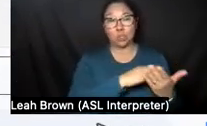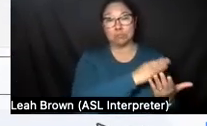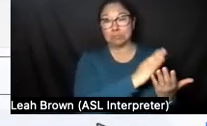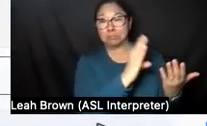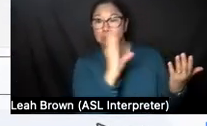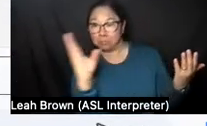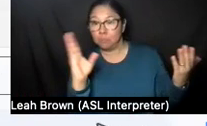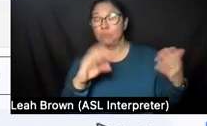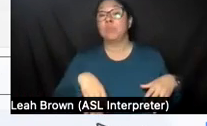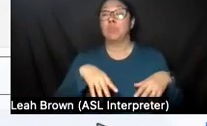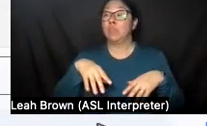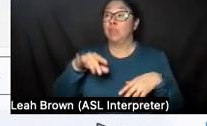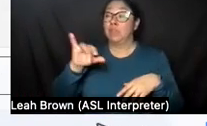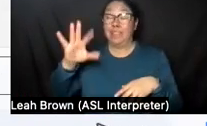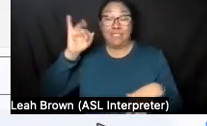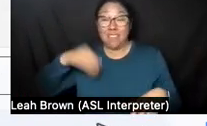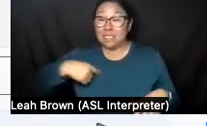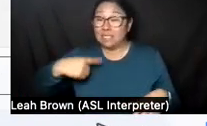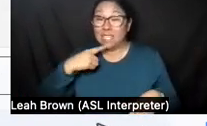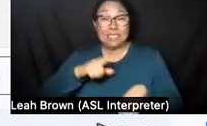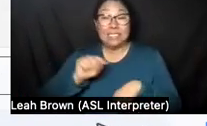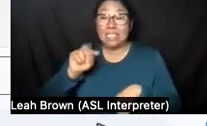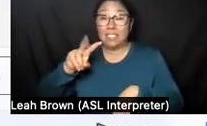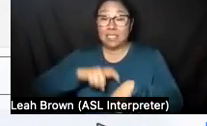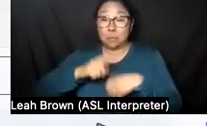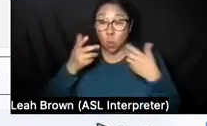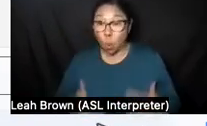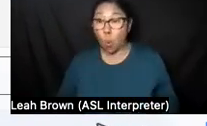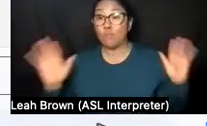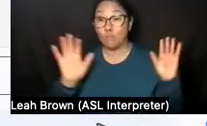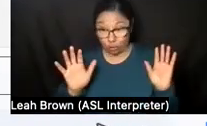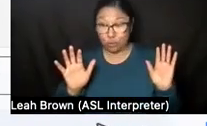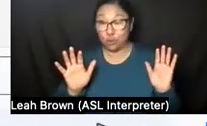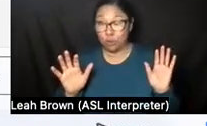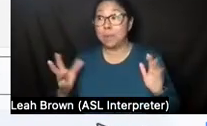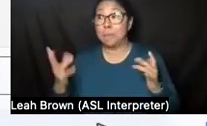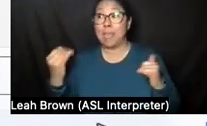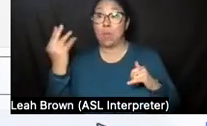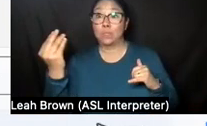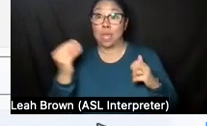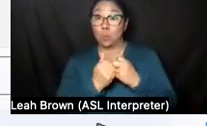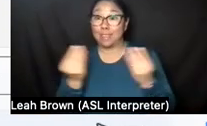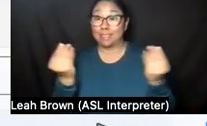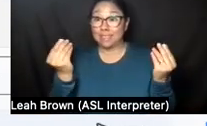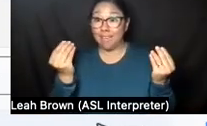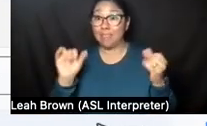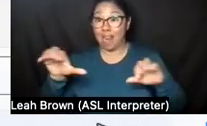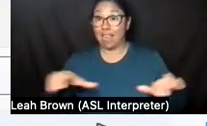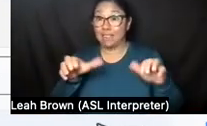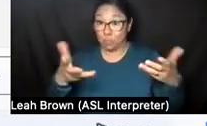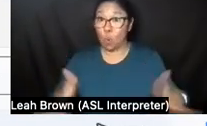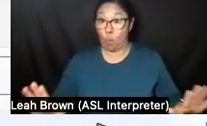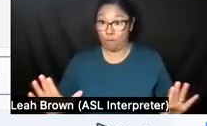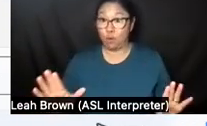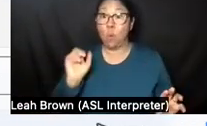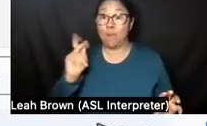over. We're now going to go outside and play with kinetic sand. I let them know how long they're playing outside for. All right, that activity is over. Let's go ride our bikes now.